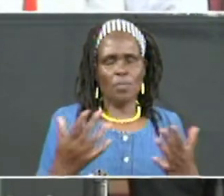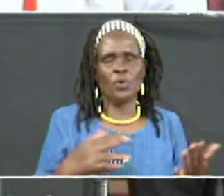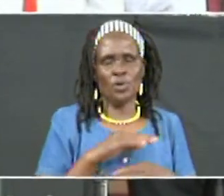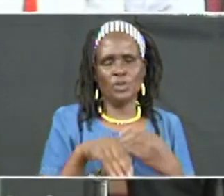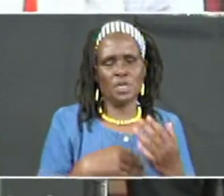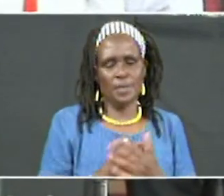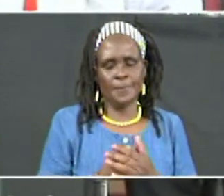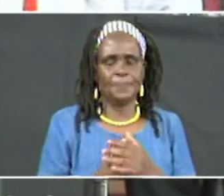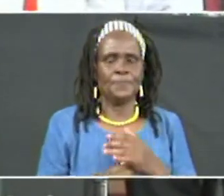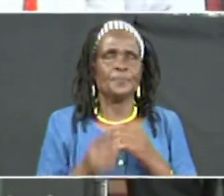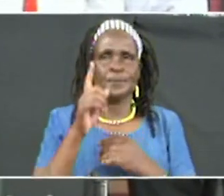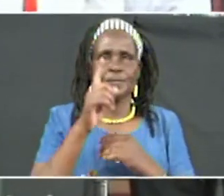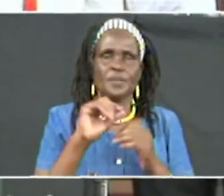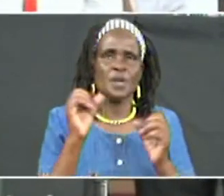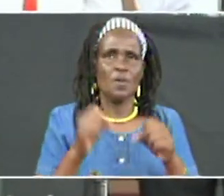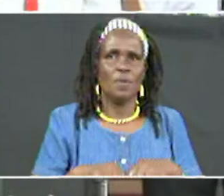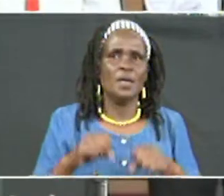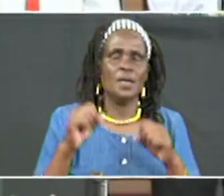Waweza,